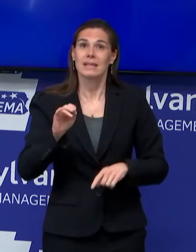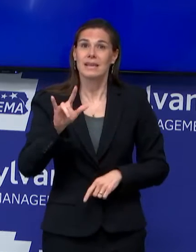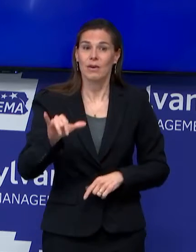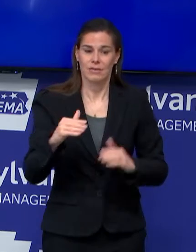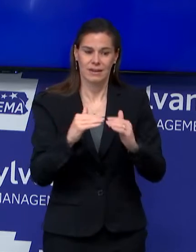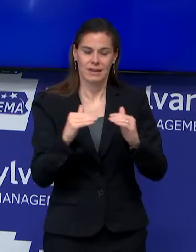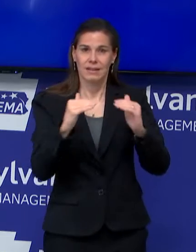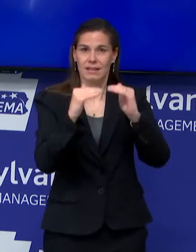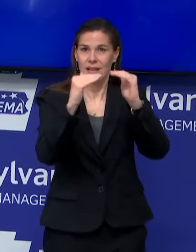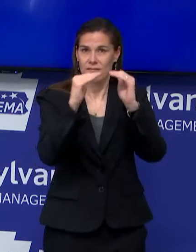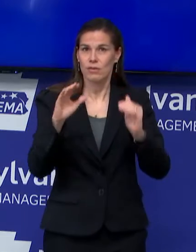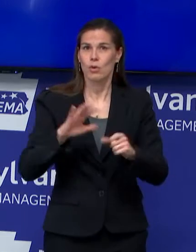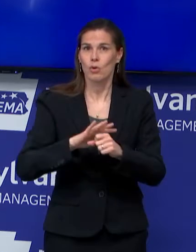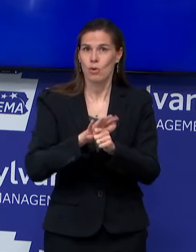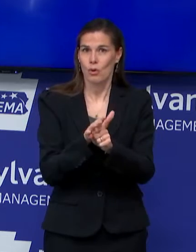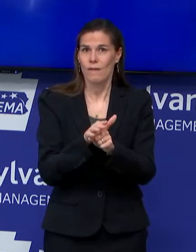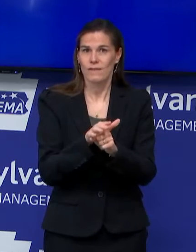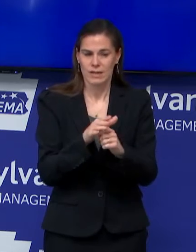metrics.